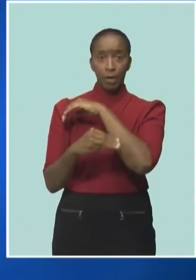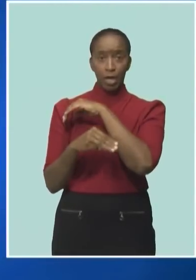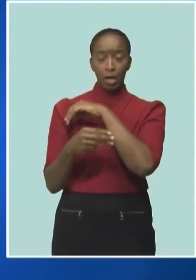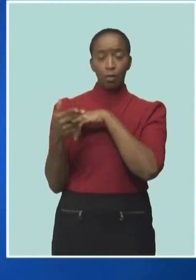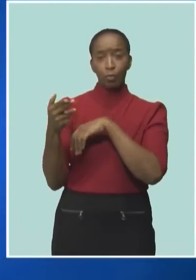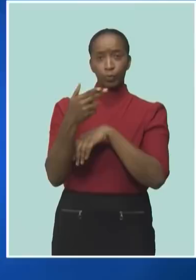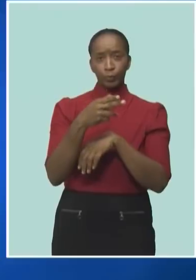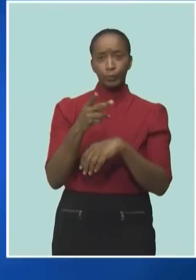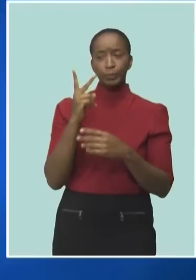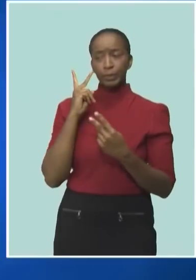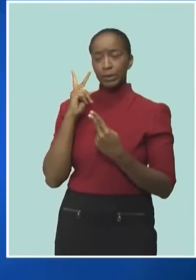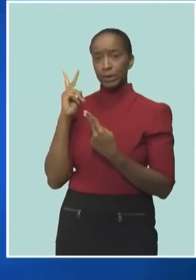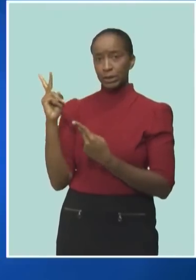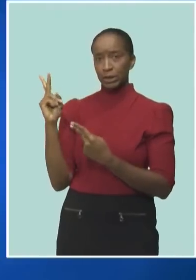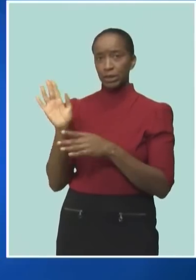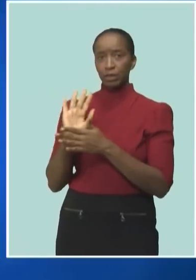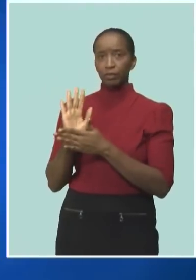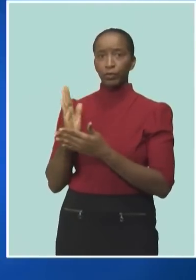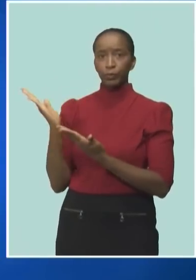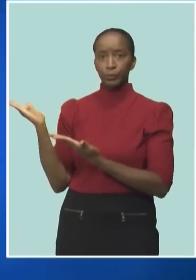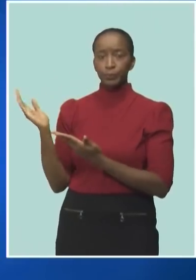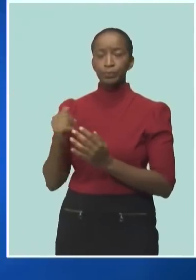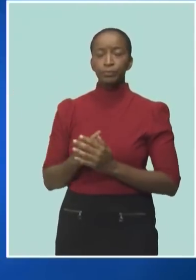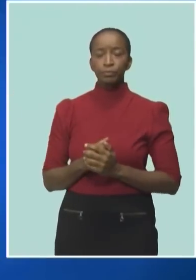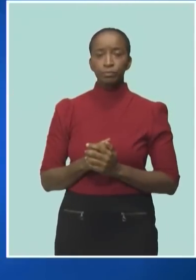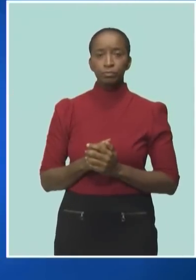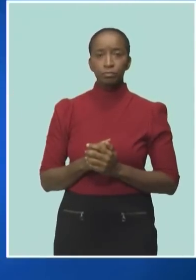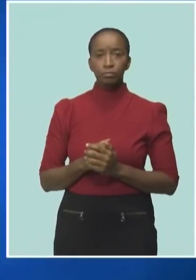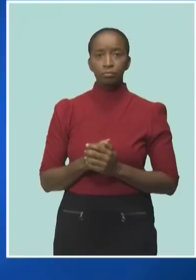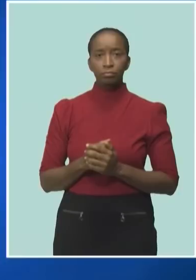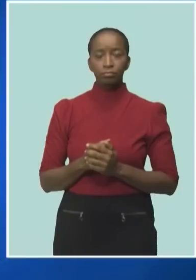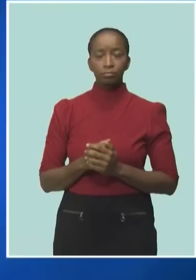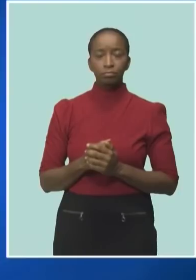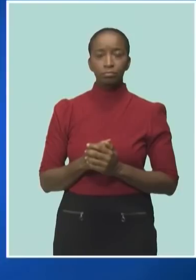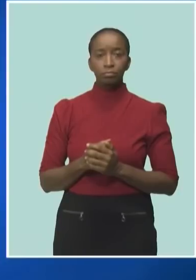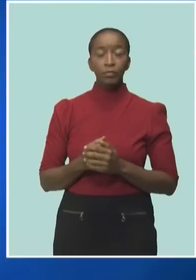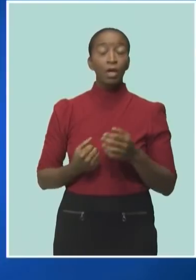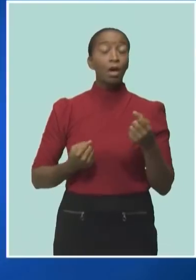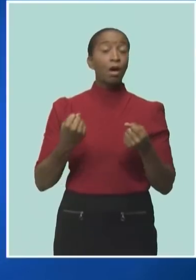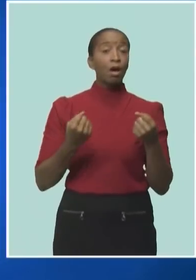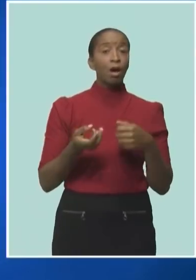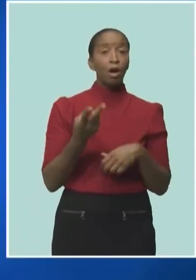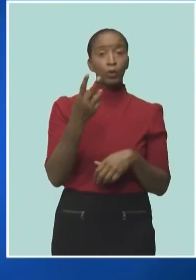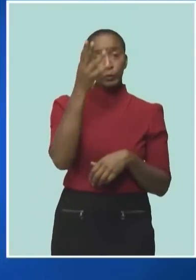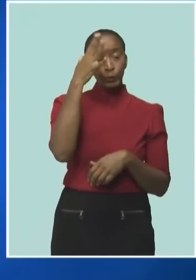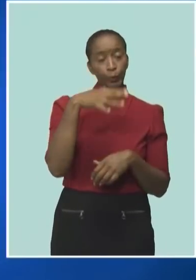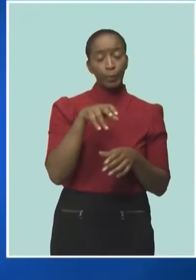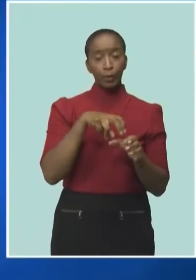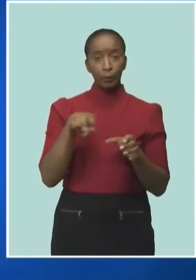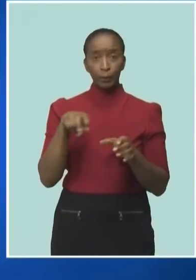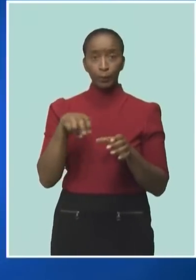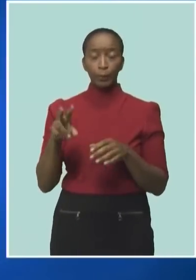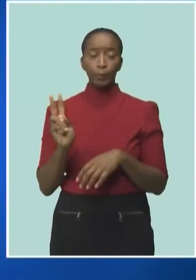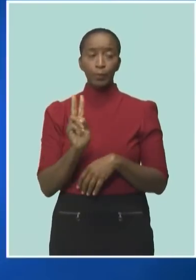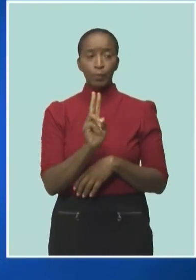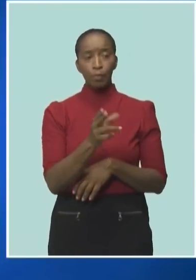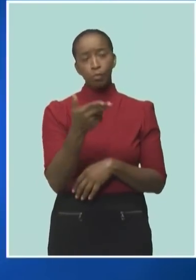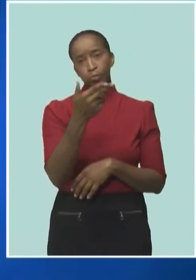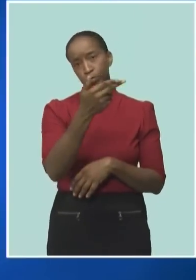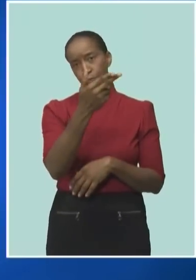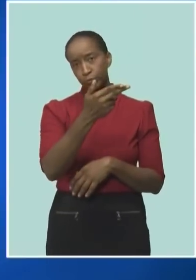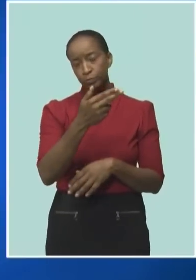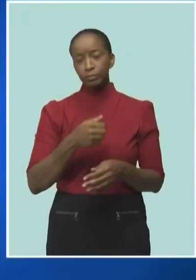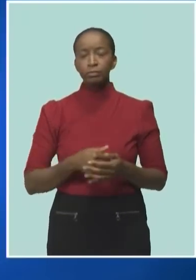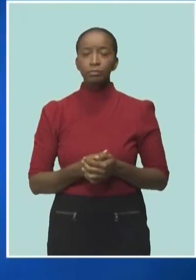by CBC shows two men exiting a vehicle and approaching the victim before shots were heard.